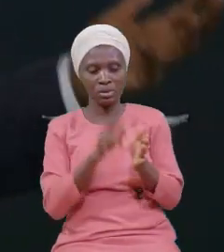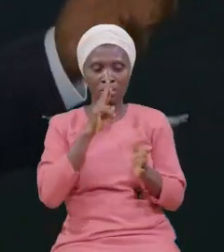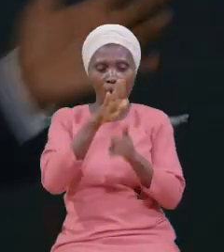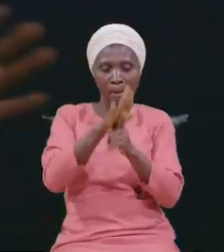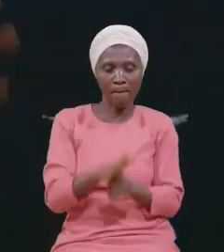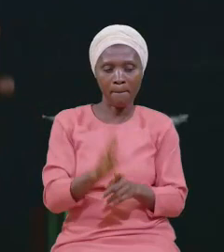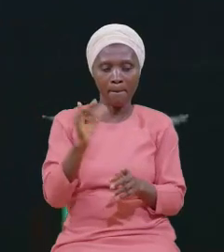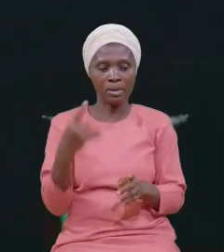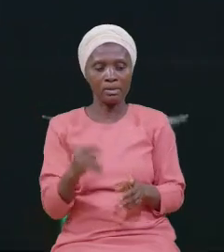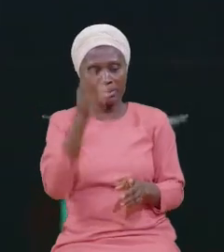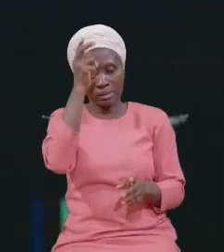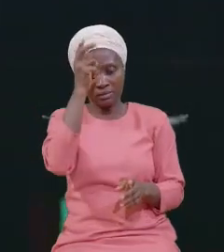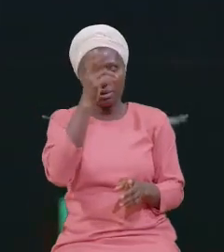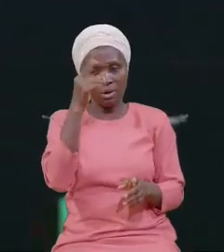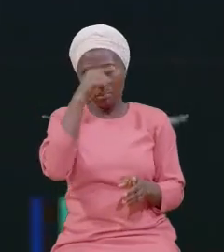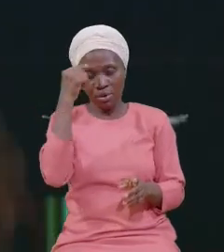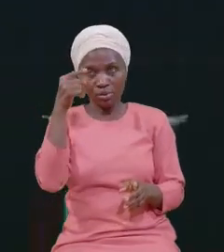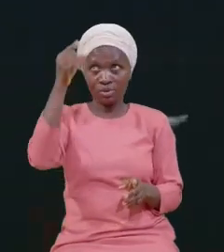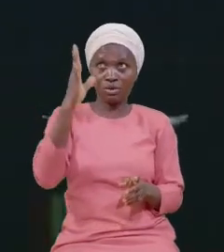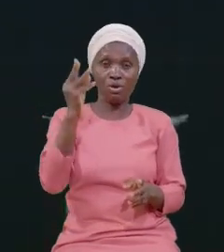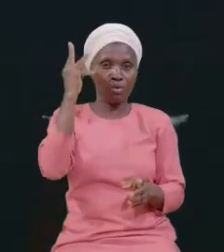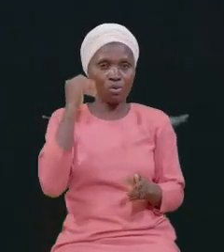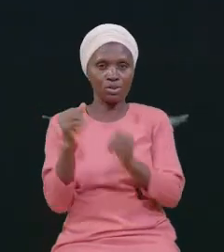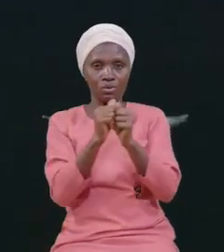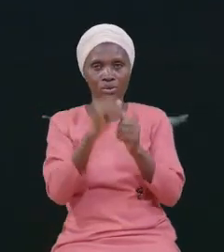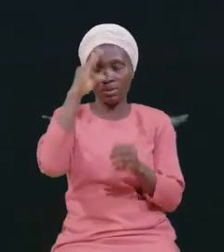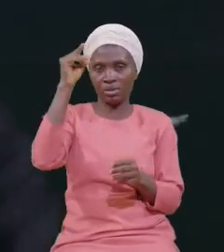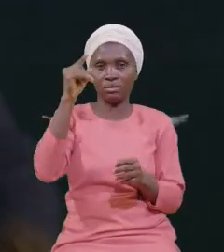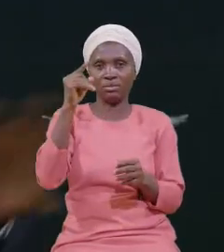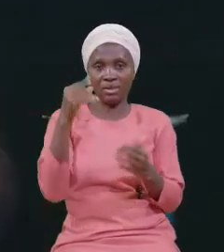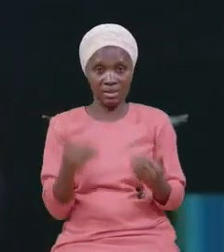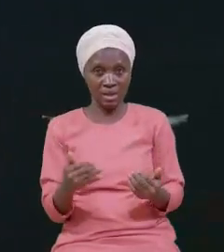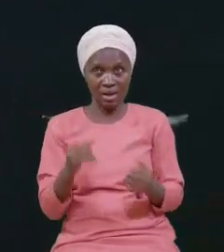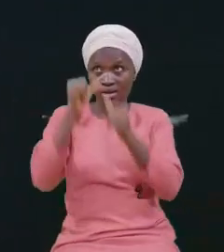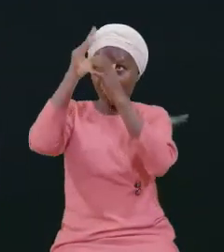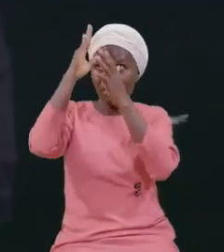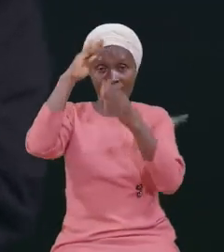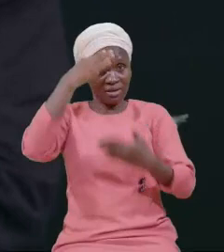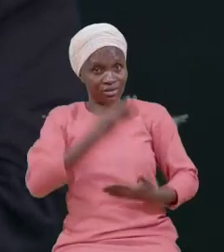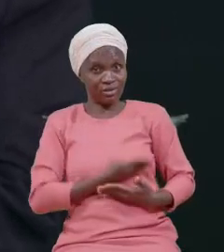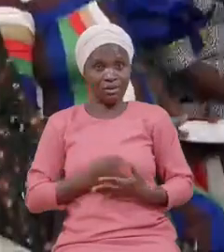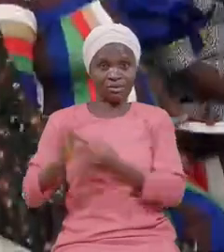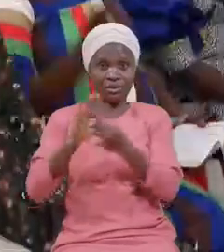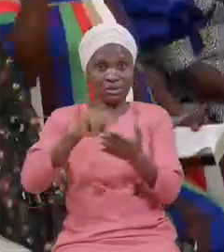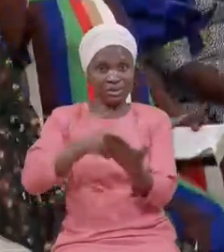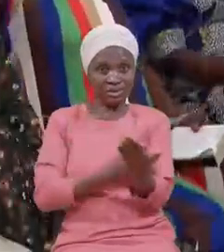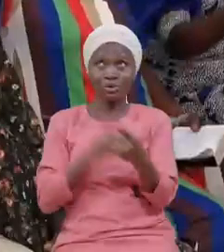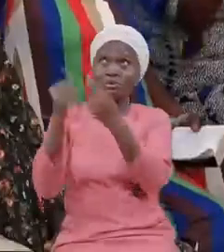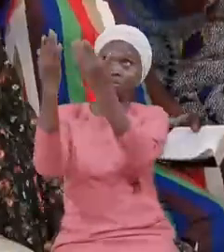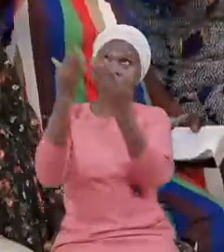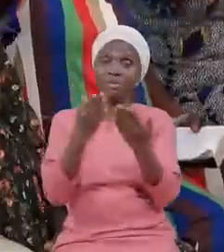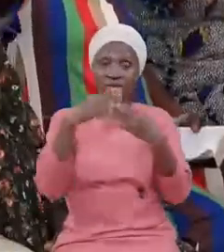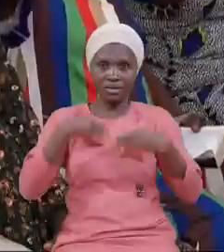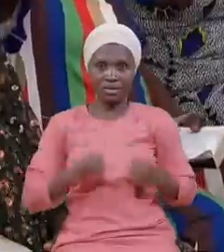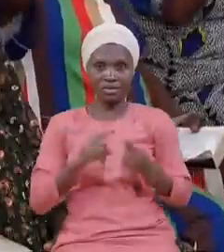and Jesus are united this morning to bring healing to you in Jesus' name. And look